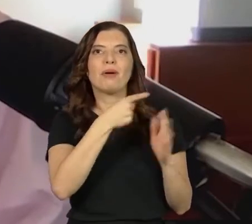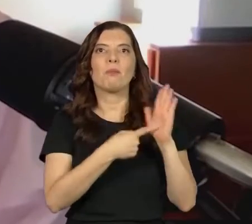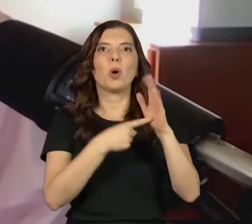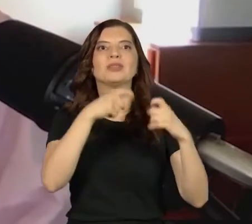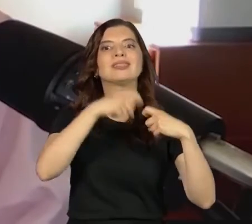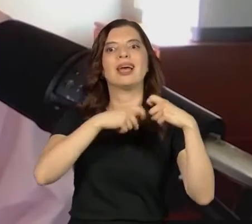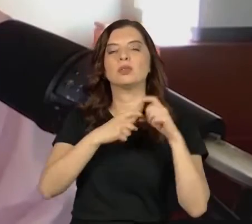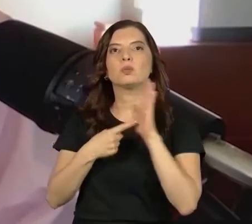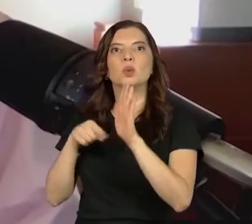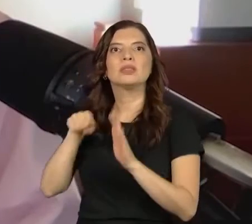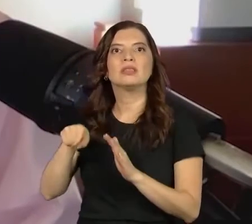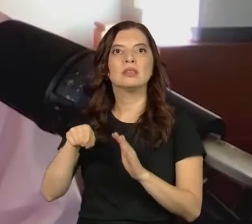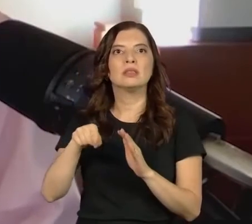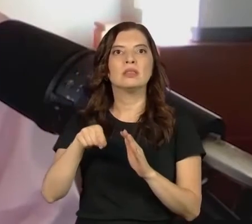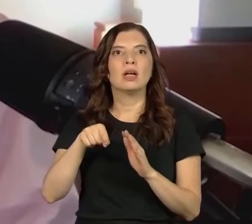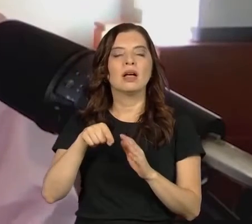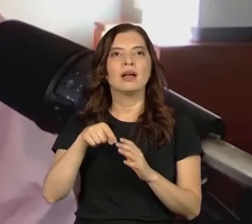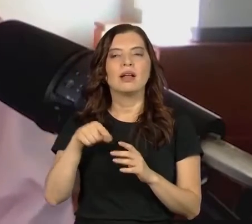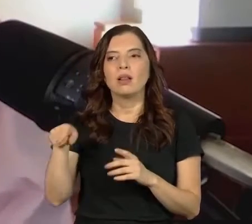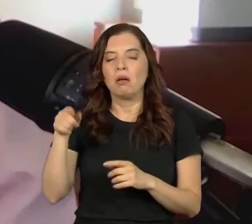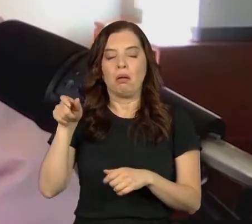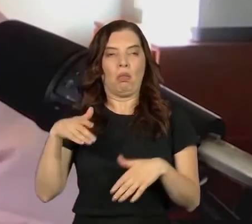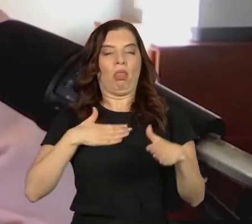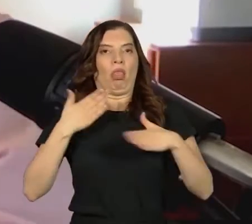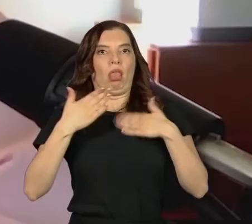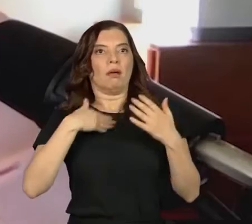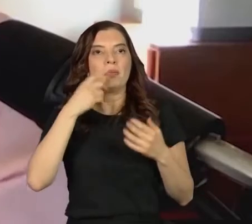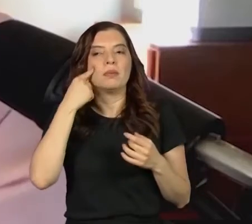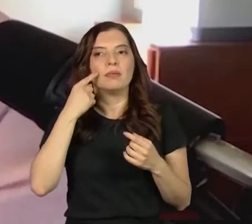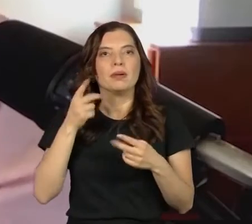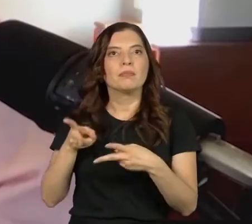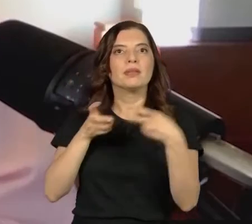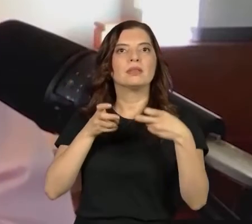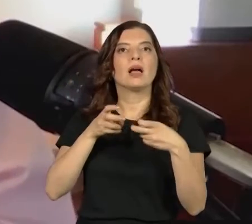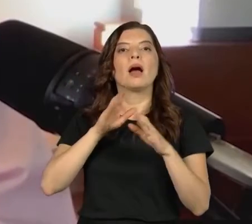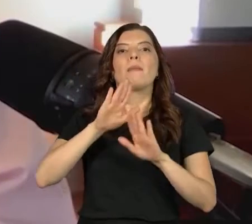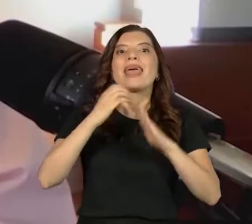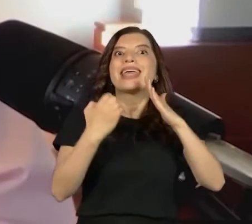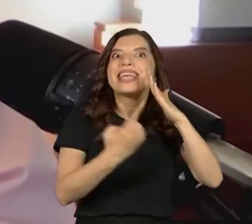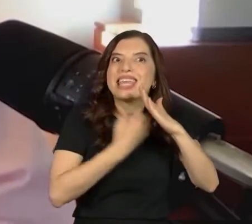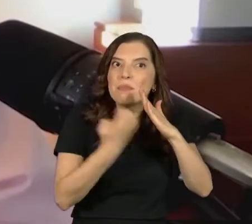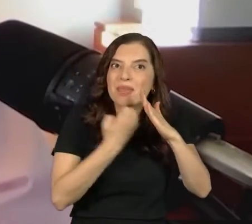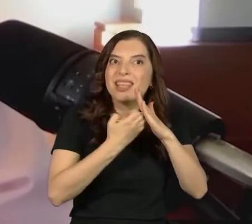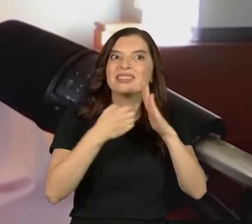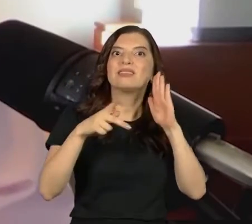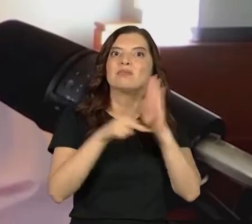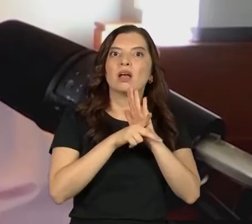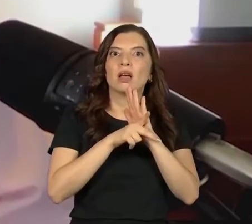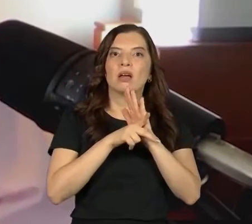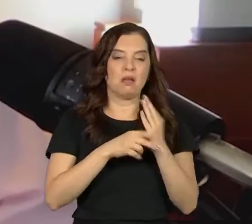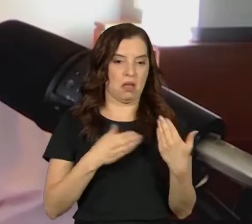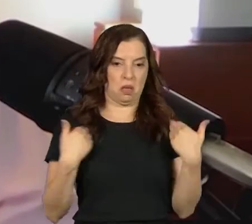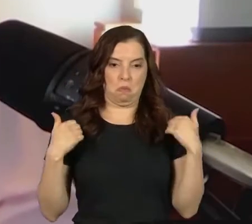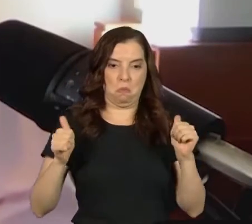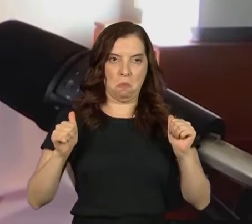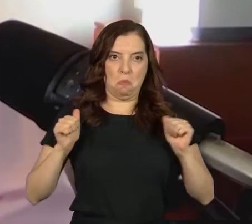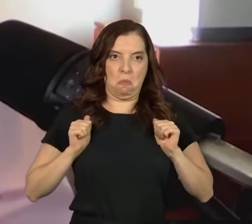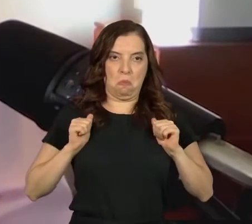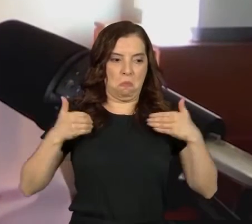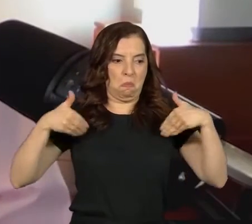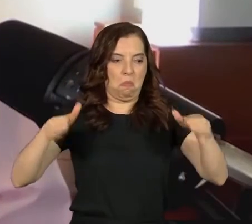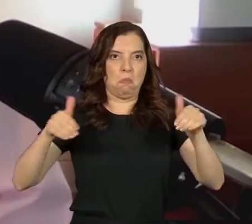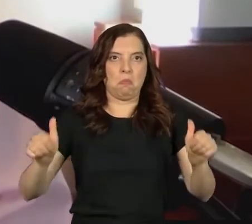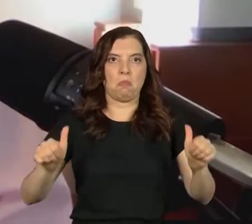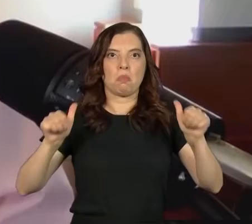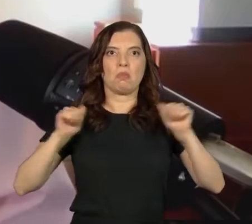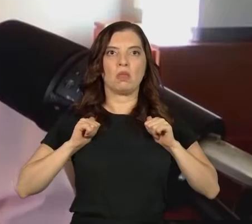them, strangers who are not verified, hosted by companies that are not legally liable. In the